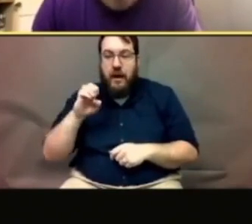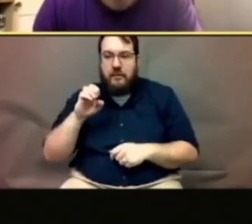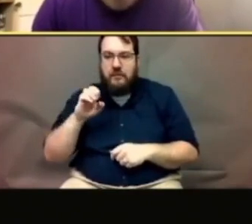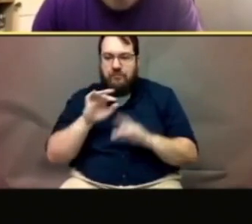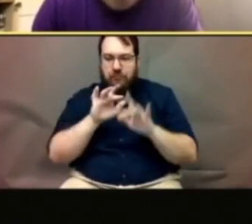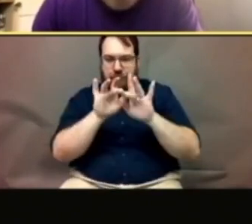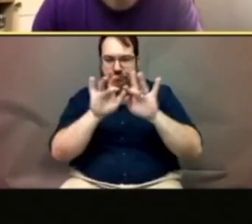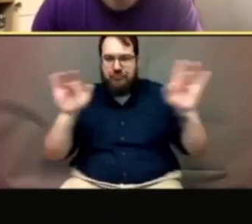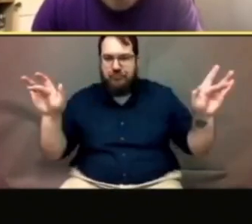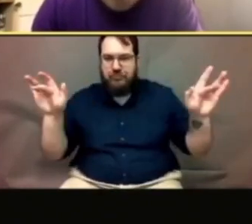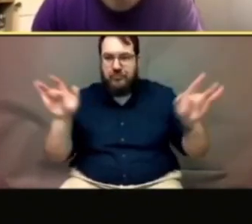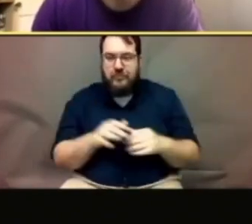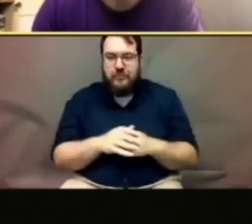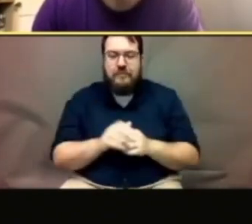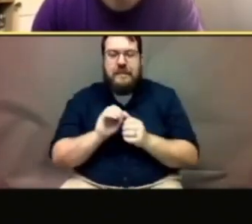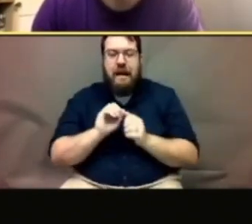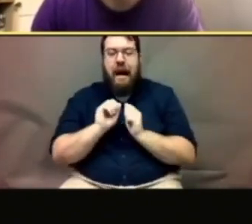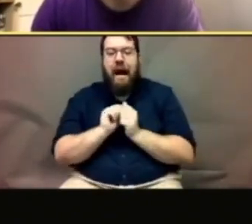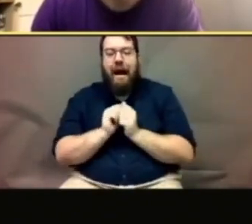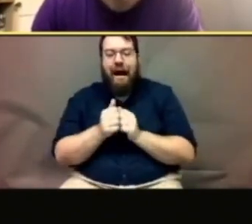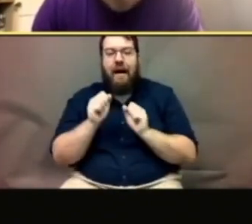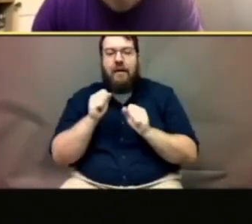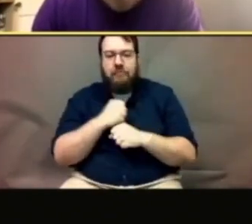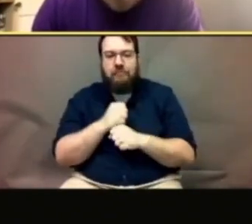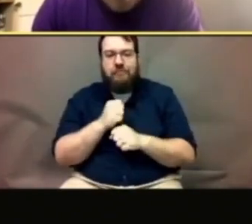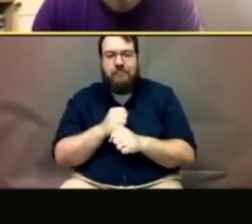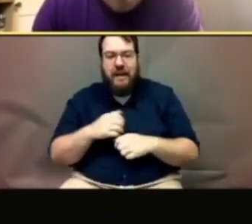we make a physical version of that